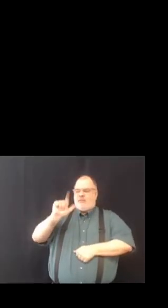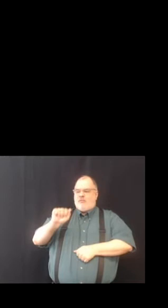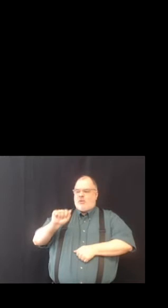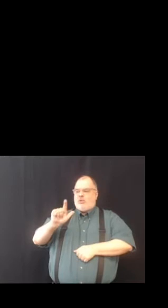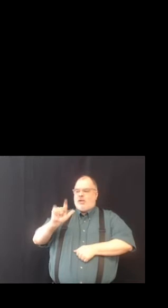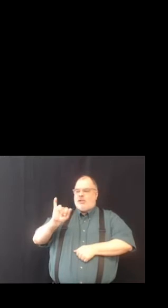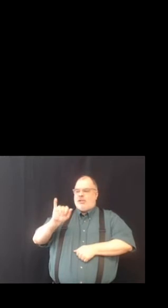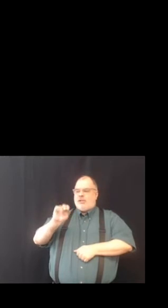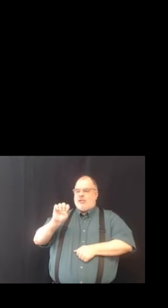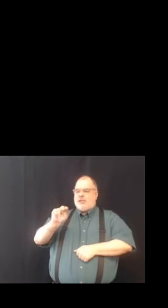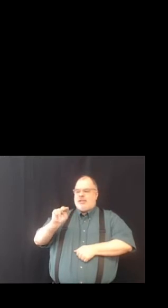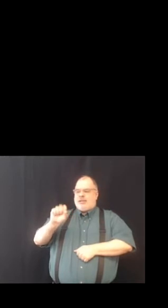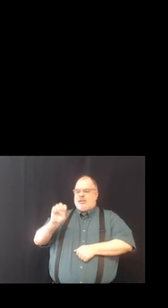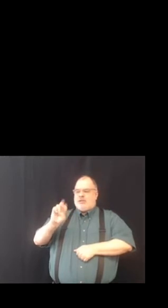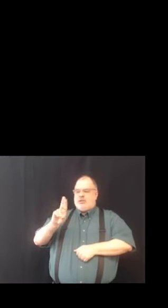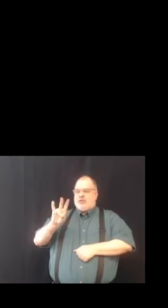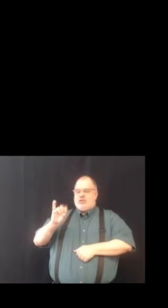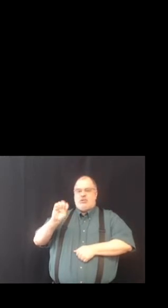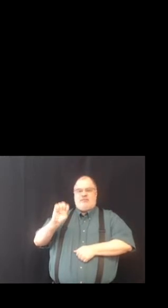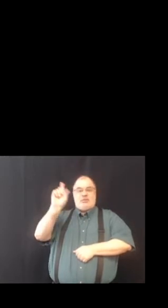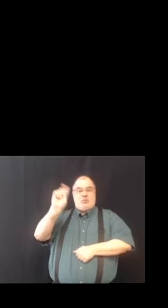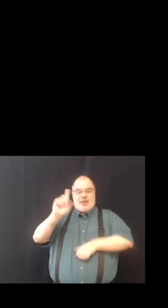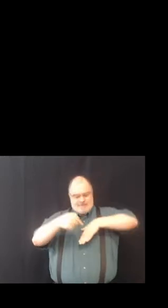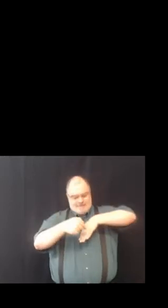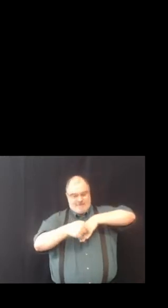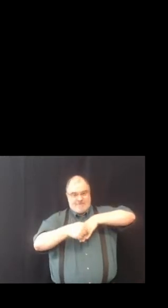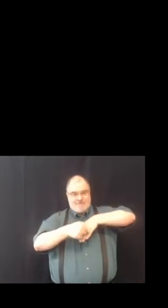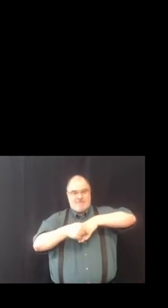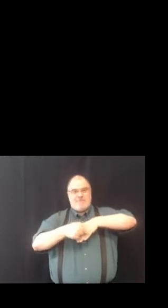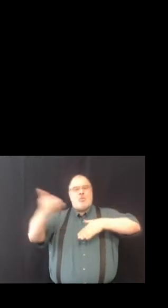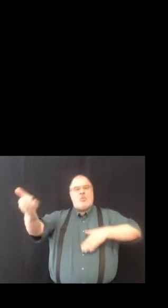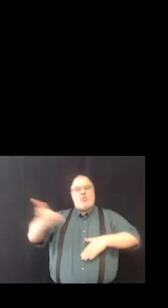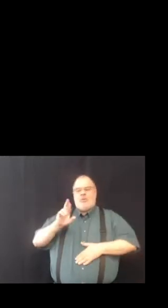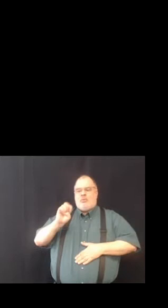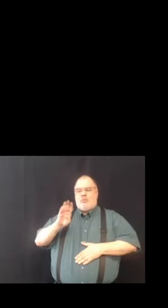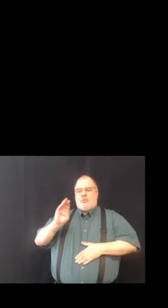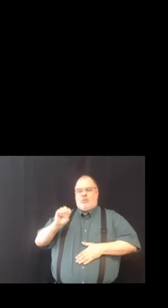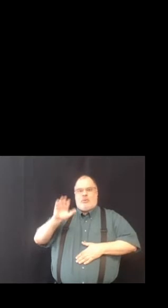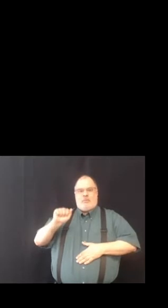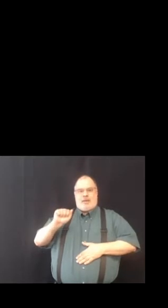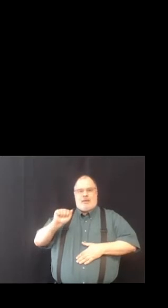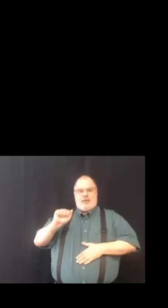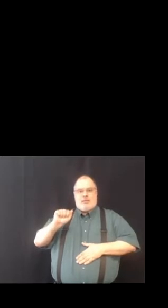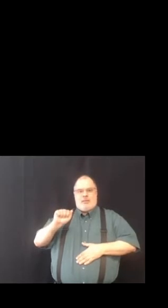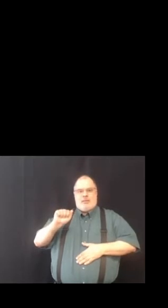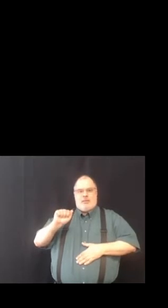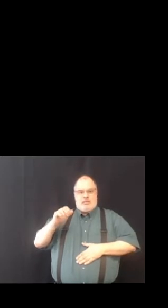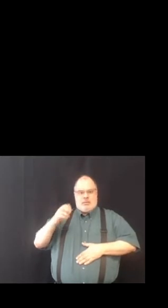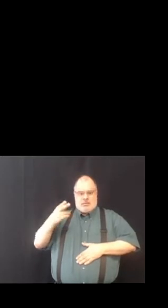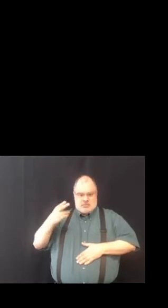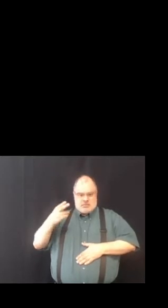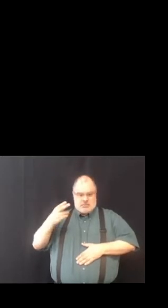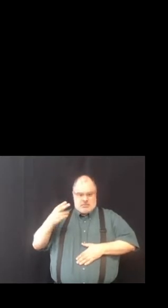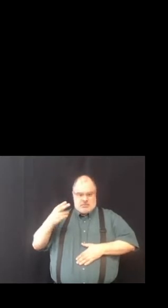in the southeast part of the state. Please help me welcome Rebecca Potvin, who has worked 28 years